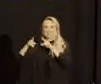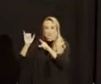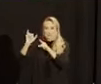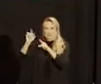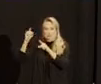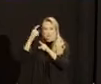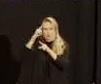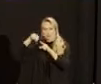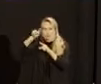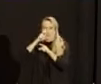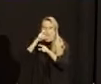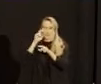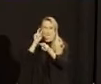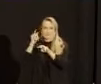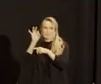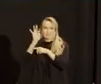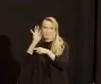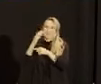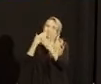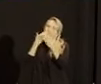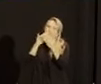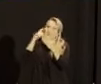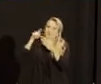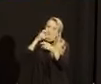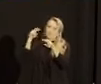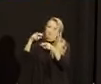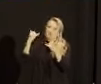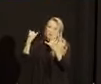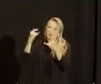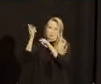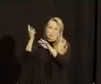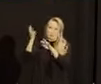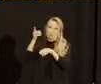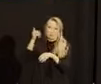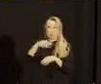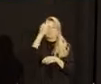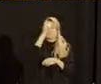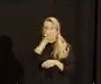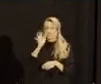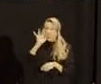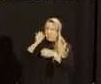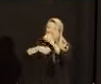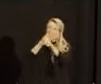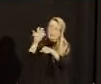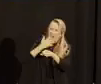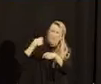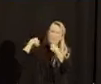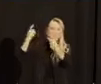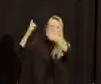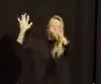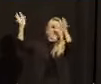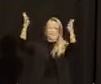Thank you all for joining us. Let me repeat this, 25 years.